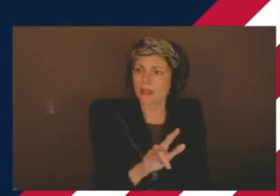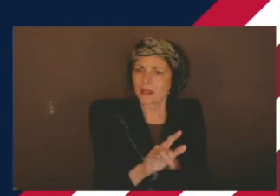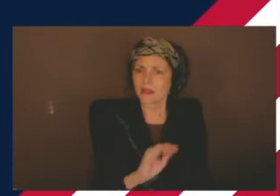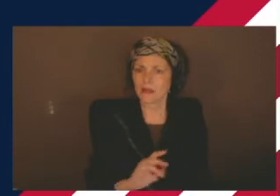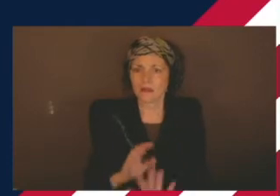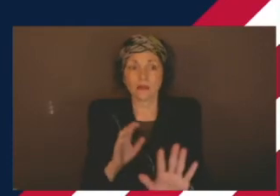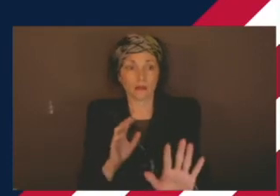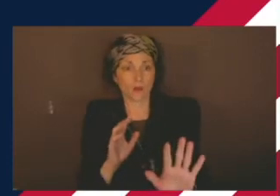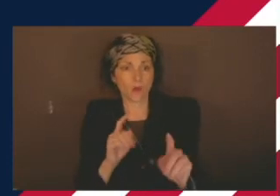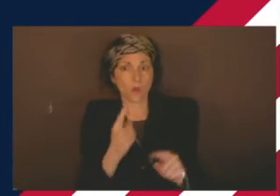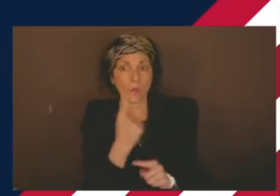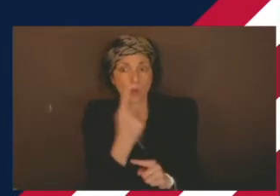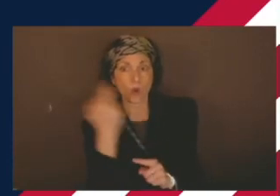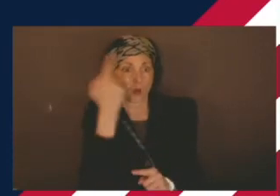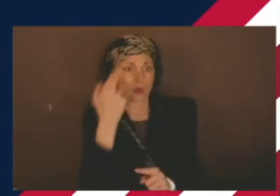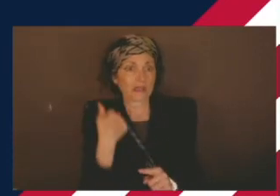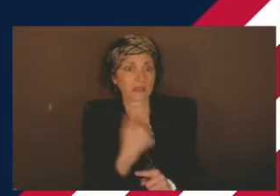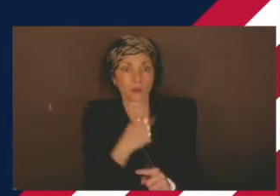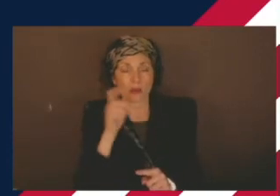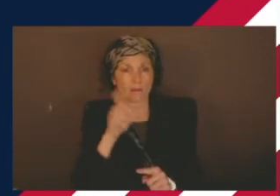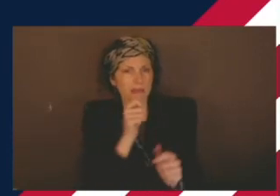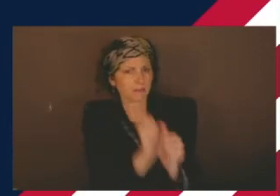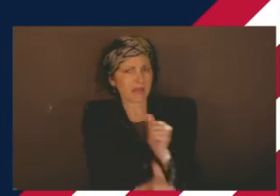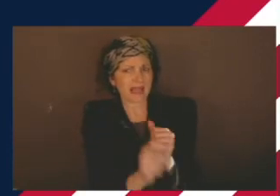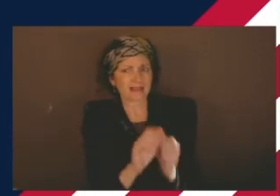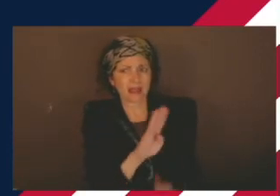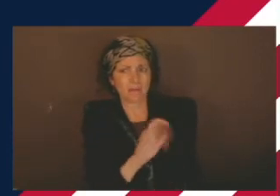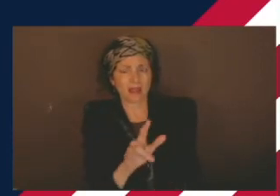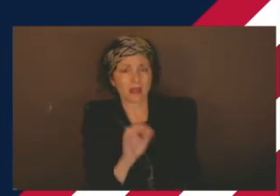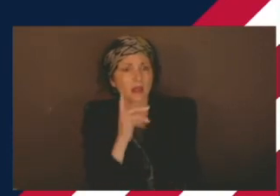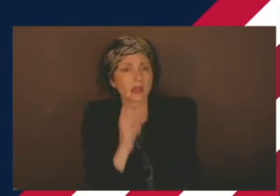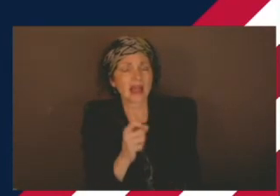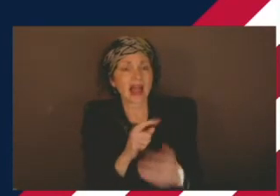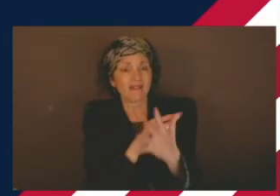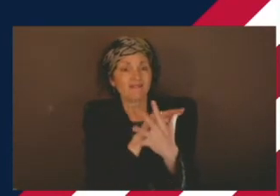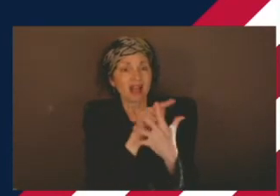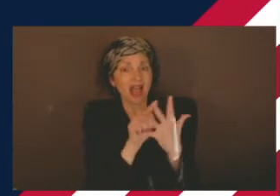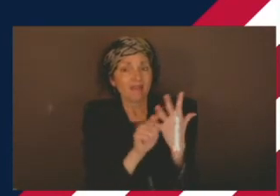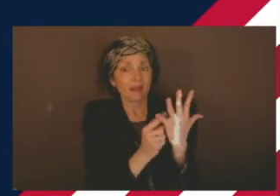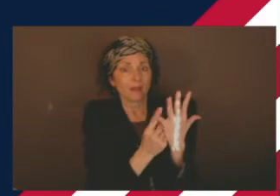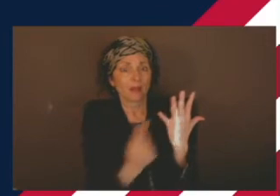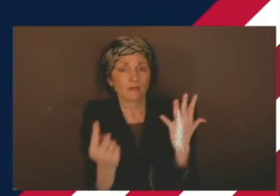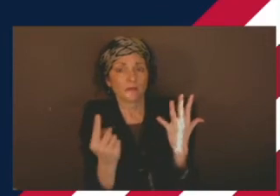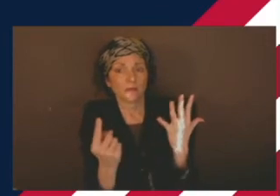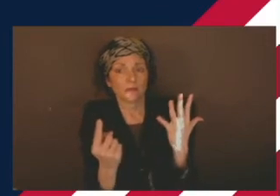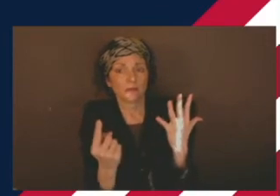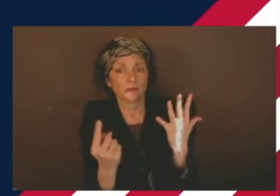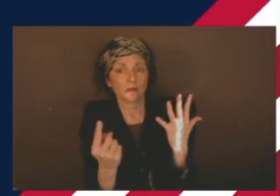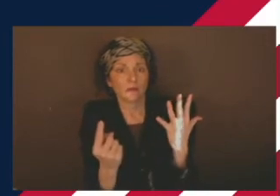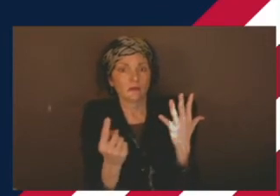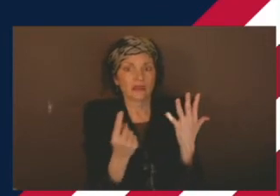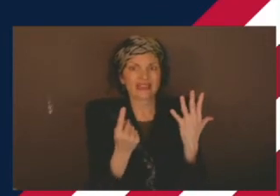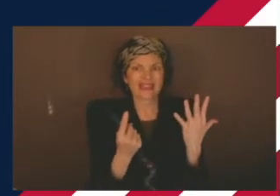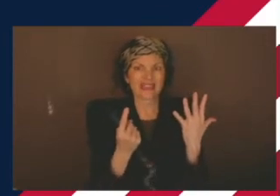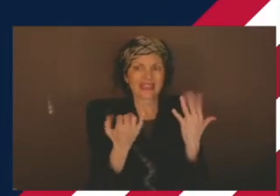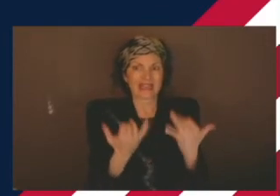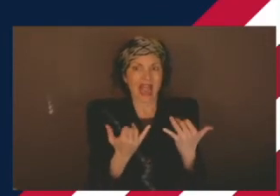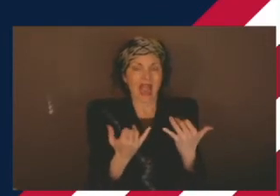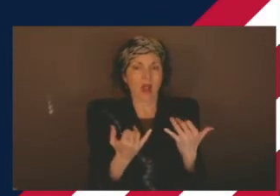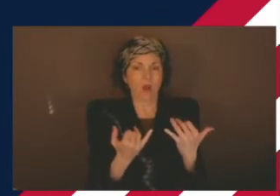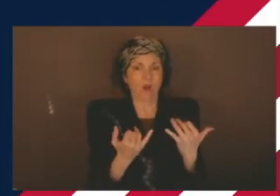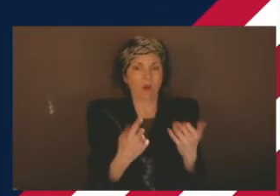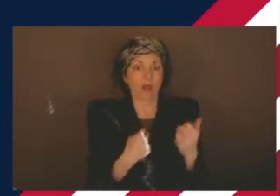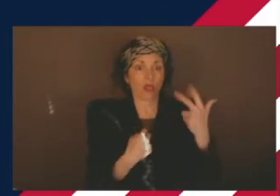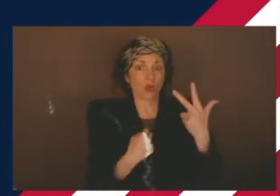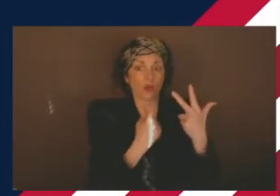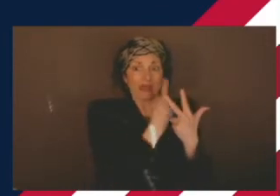we're gone are the days where we're 1 in 5 for victims. Now we're 1 out of 3 families, and 1 out of 3 women in particular